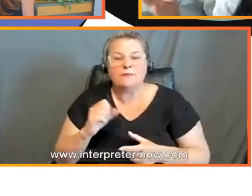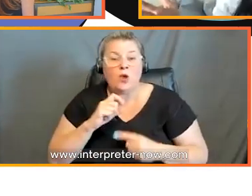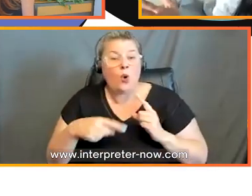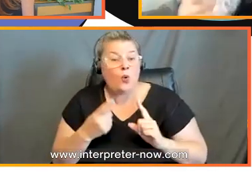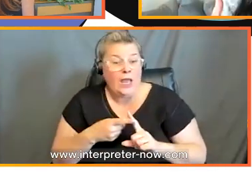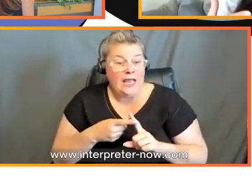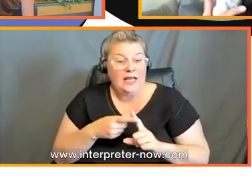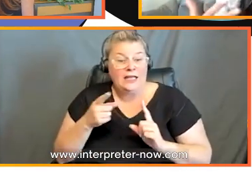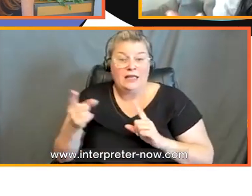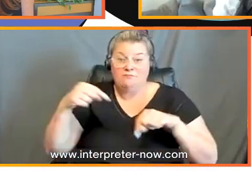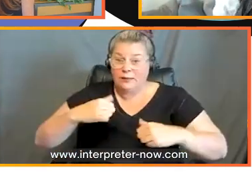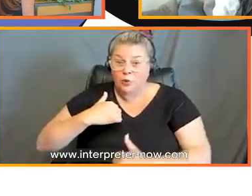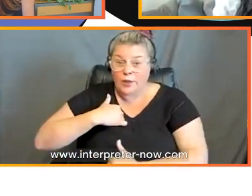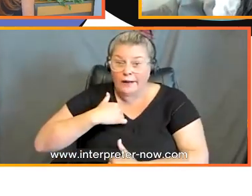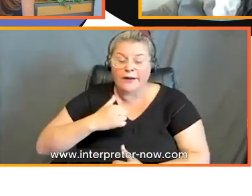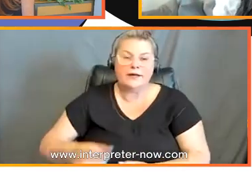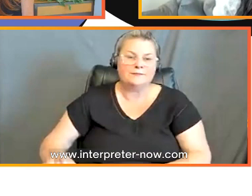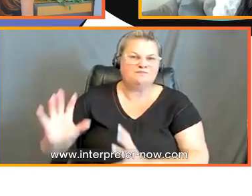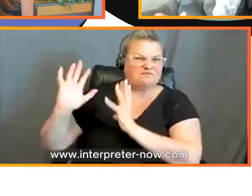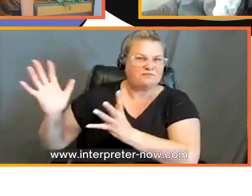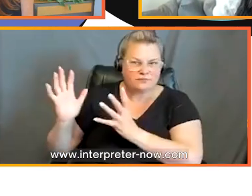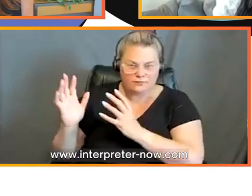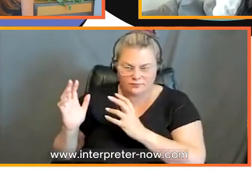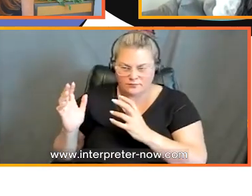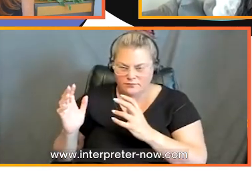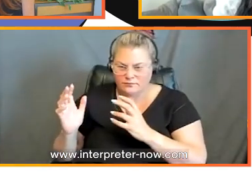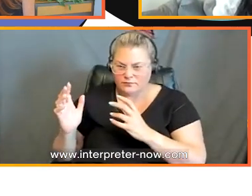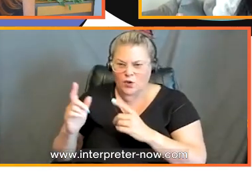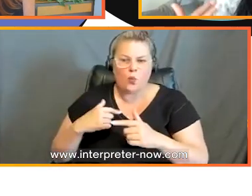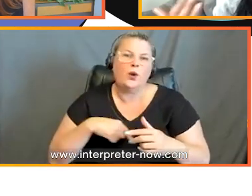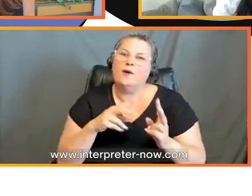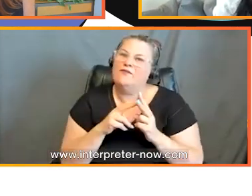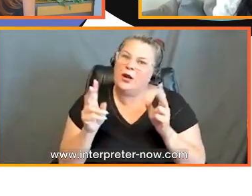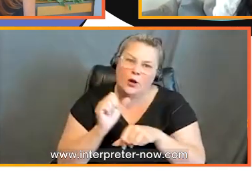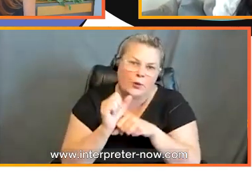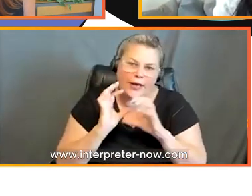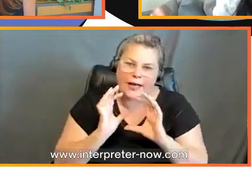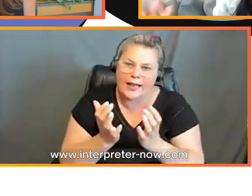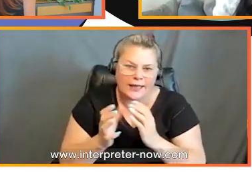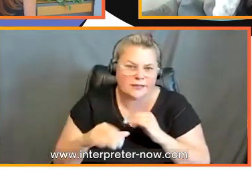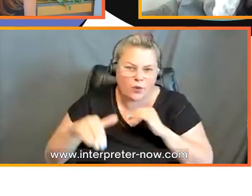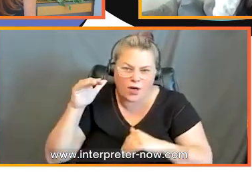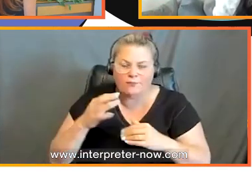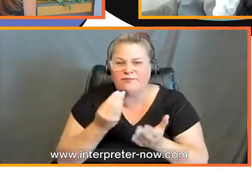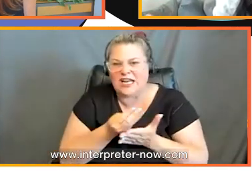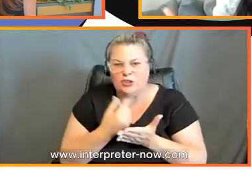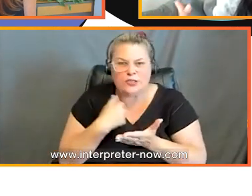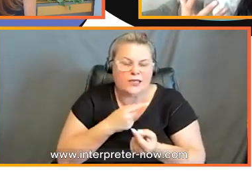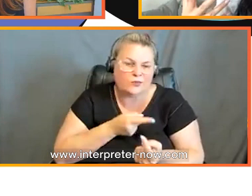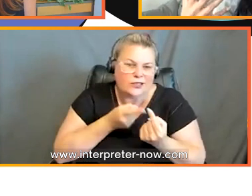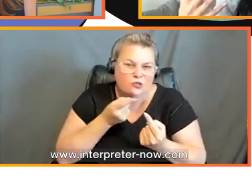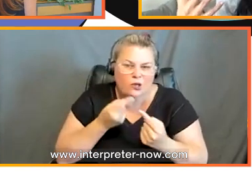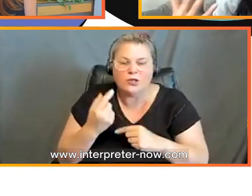class privilege, we were very working class growing up. Like financially, we struggled. It was always top of mind in our